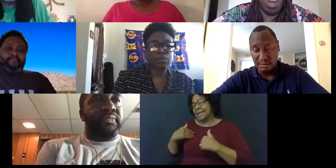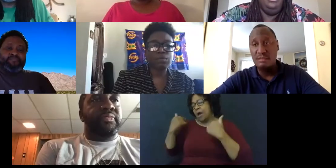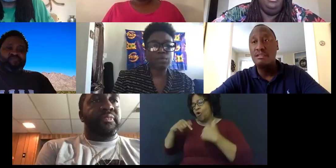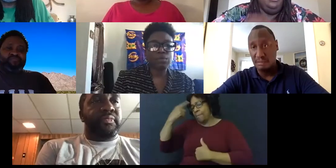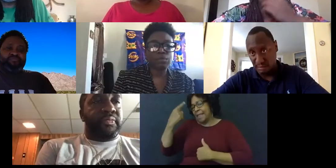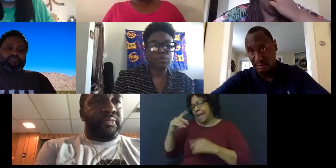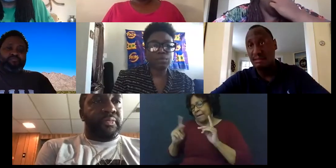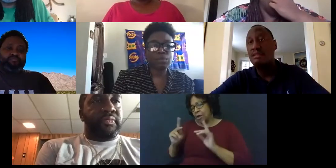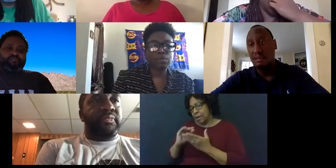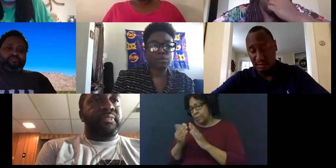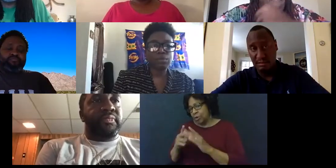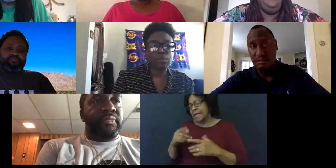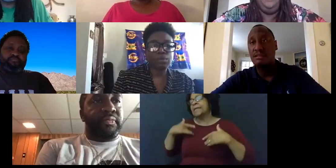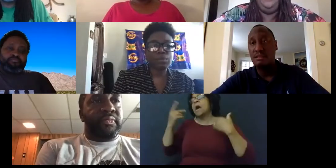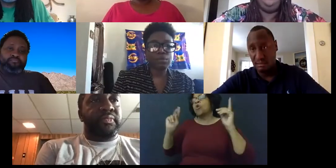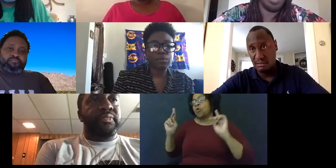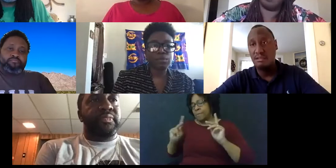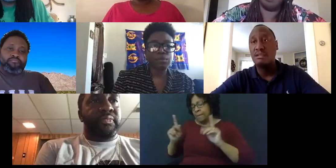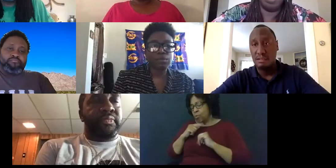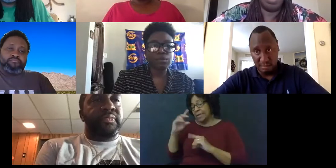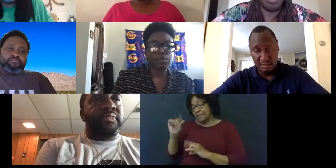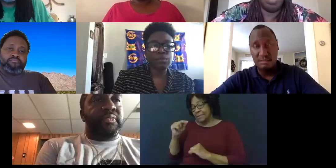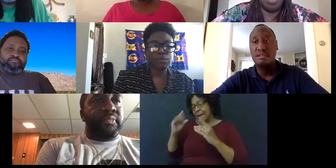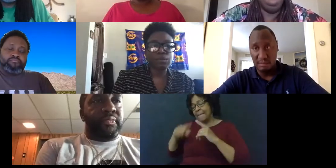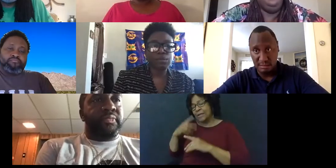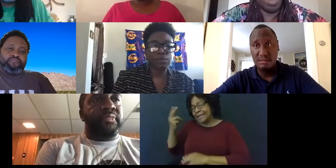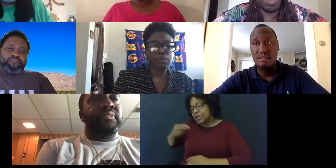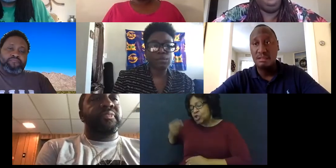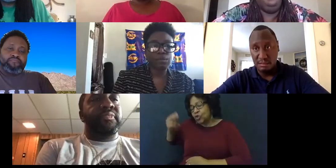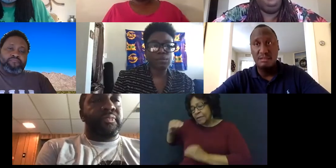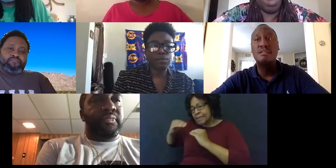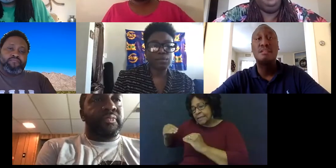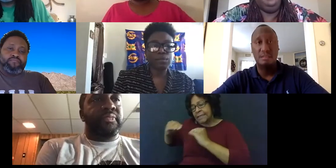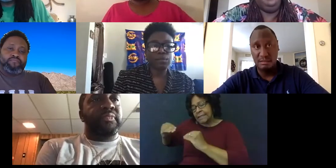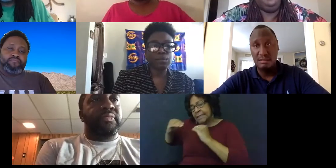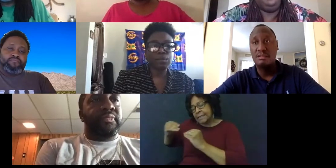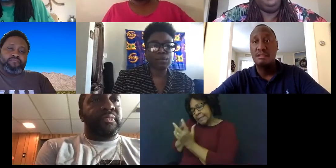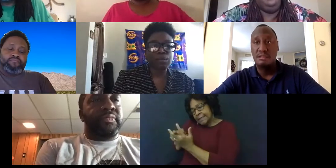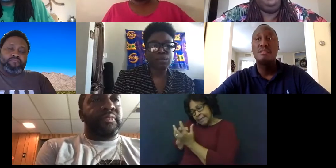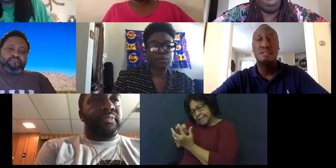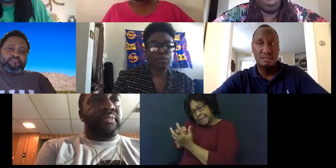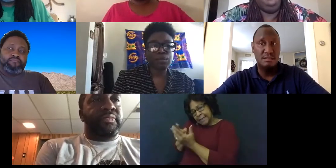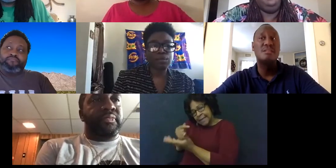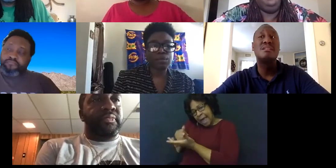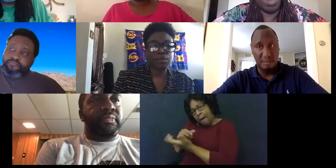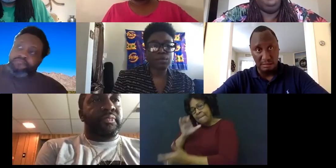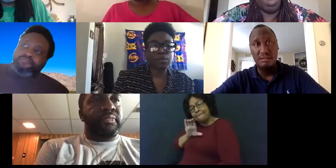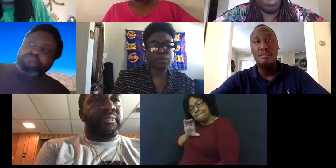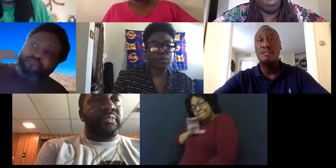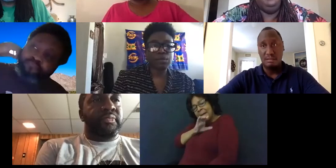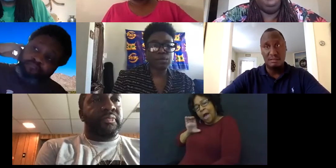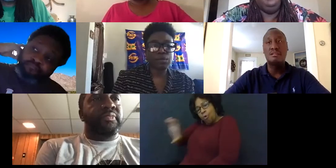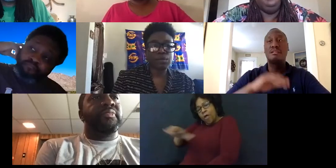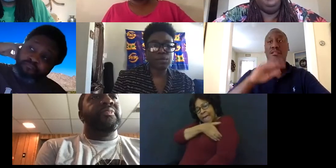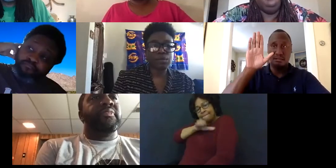our younger people with disabilities about the history, and empower them to understand that if we don't speak up for one